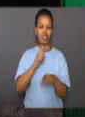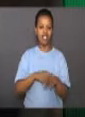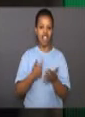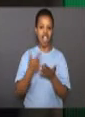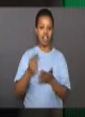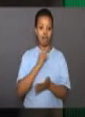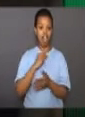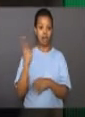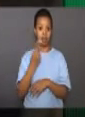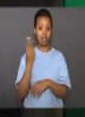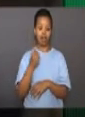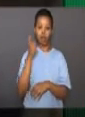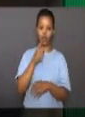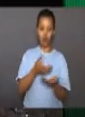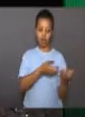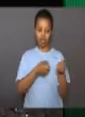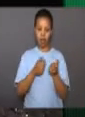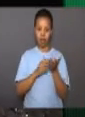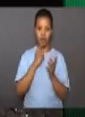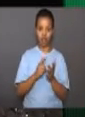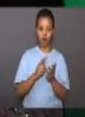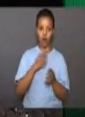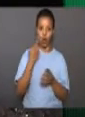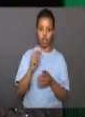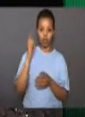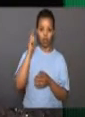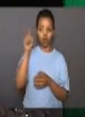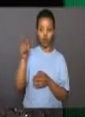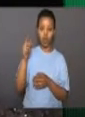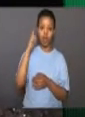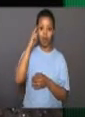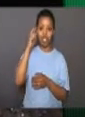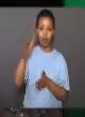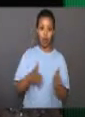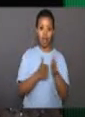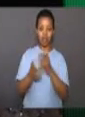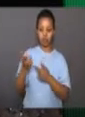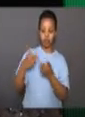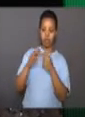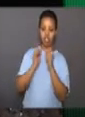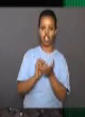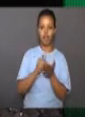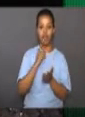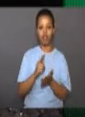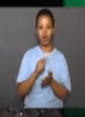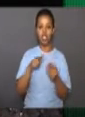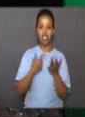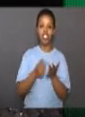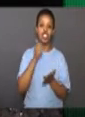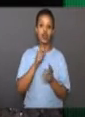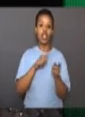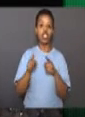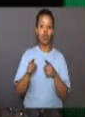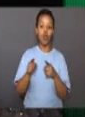bowerbird is also exhibiting her fixed action patterns by watching the male bird